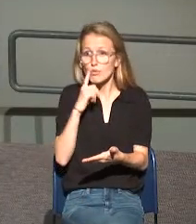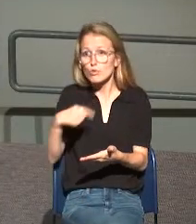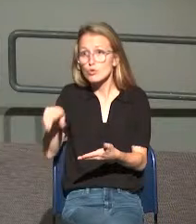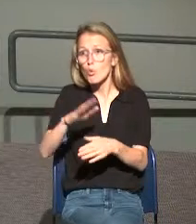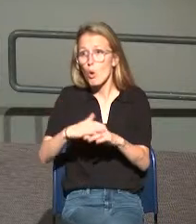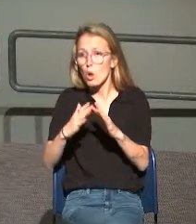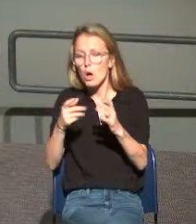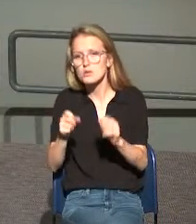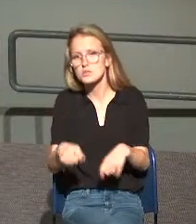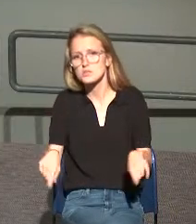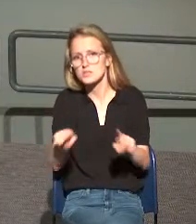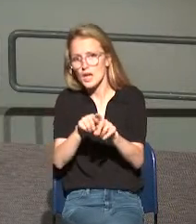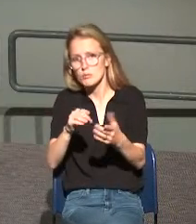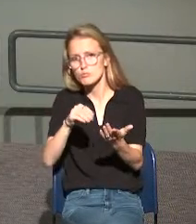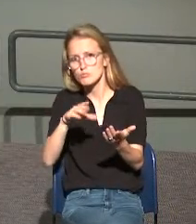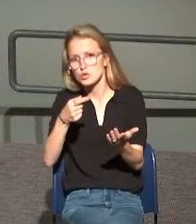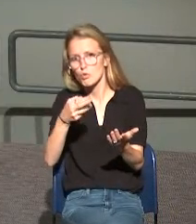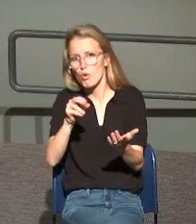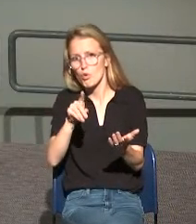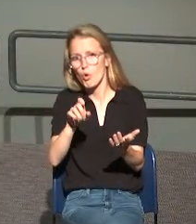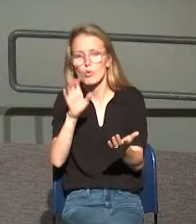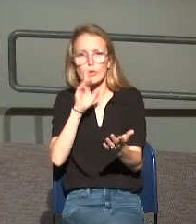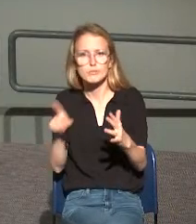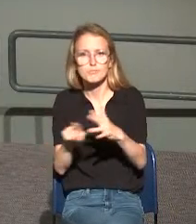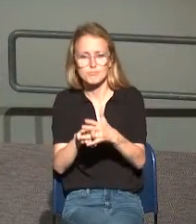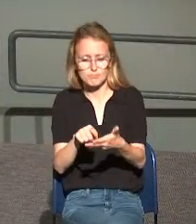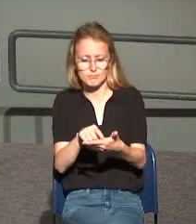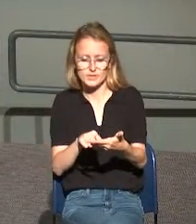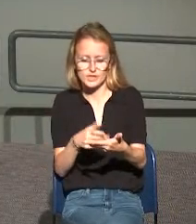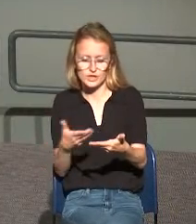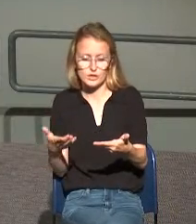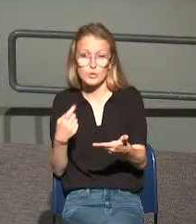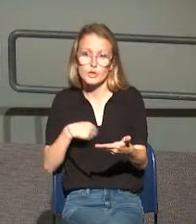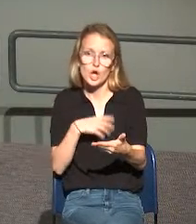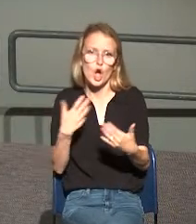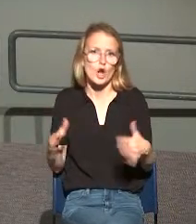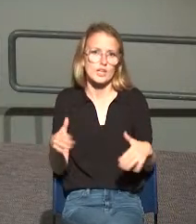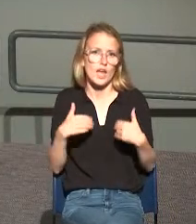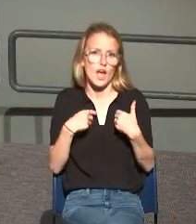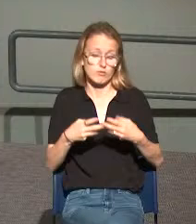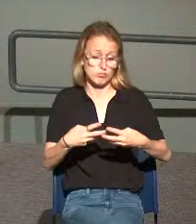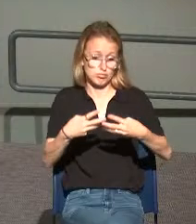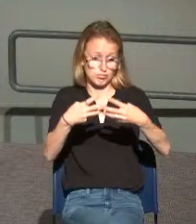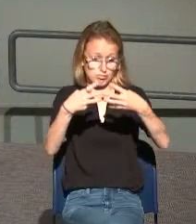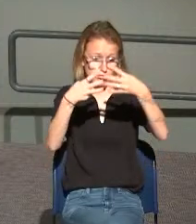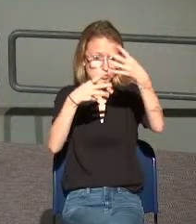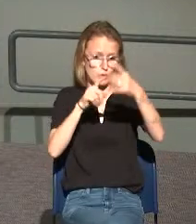do the same thing, and your questions should come through here. So we've got already a flood of questions, which is great. Keep them